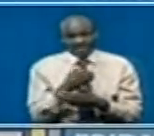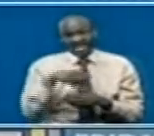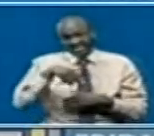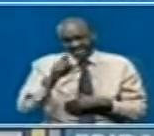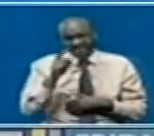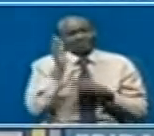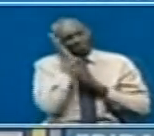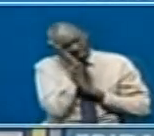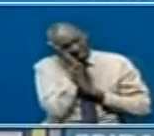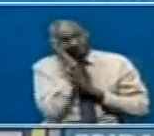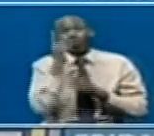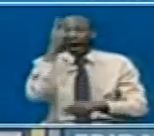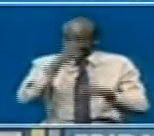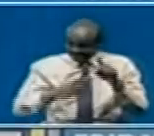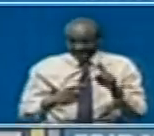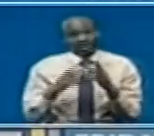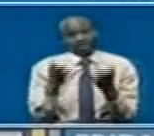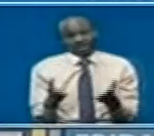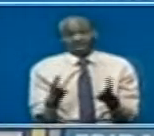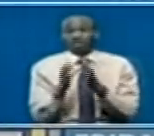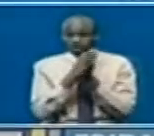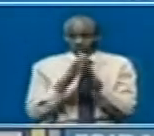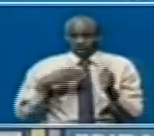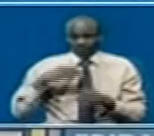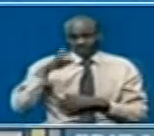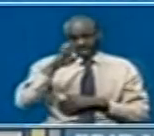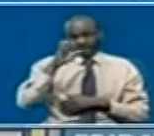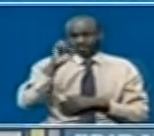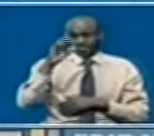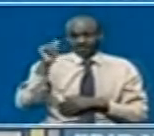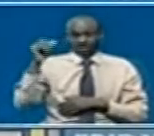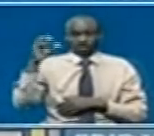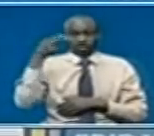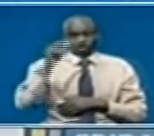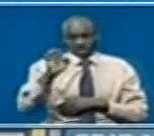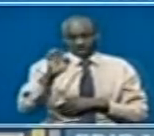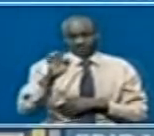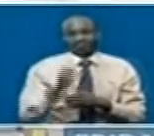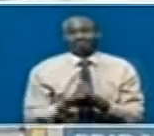her bedridden for 1 year now. Here's the story of Ellie Bibiche.